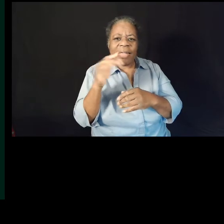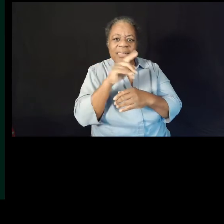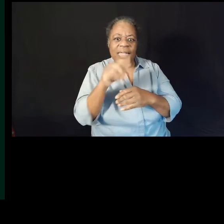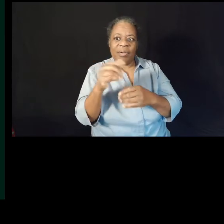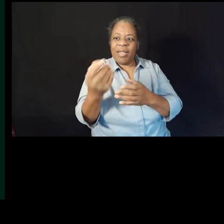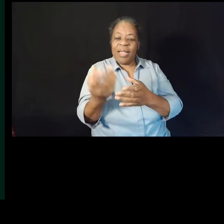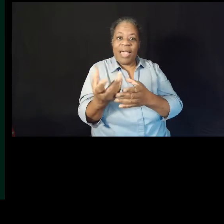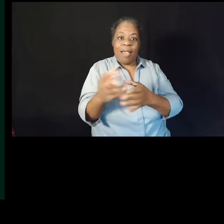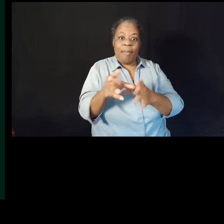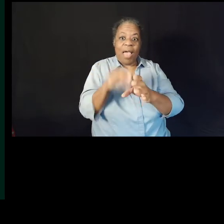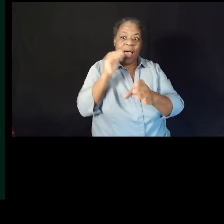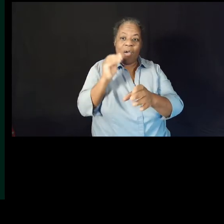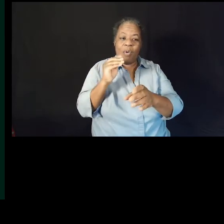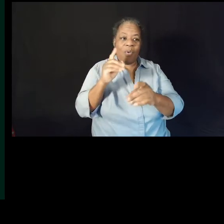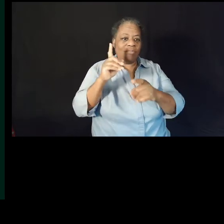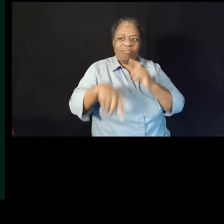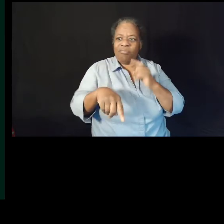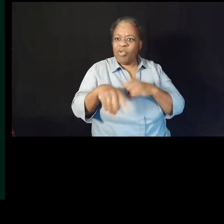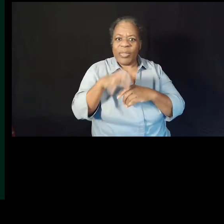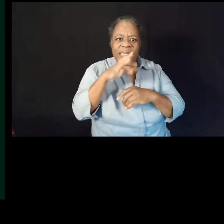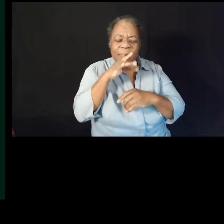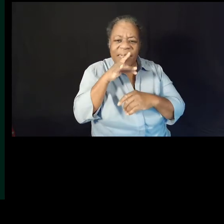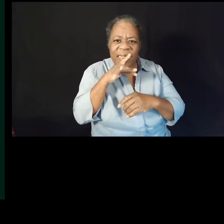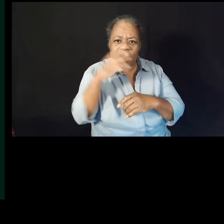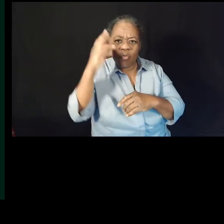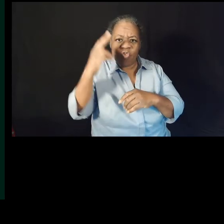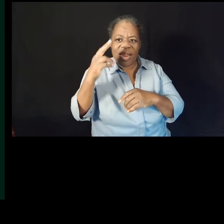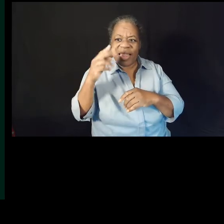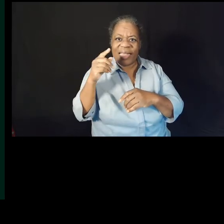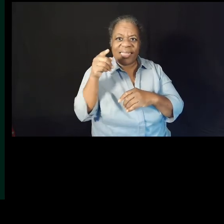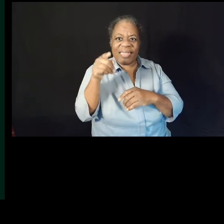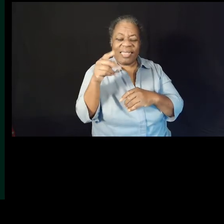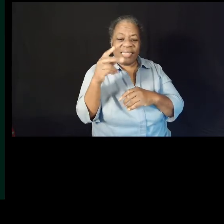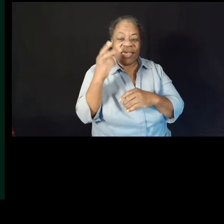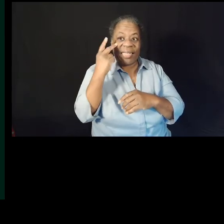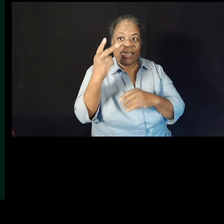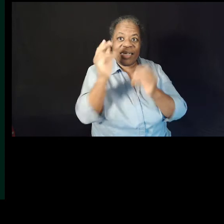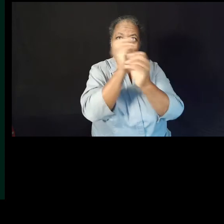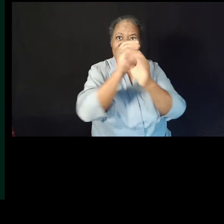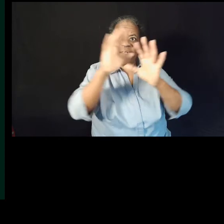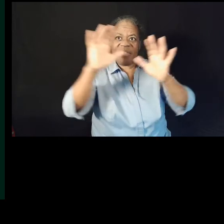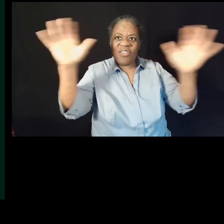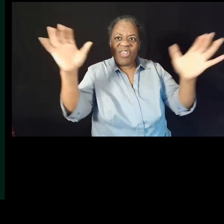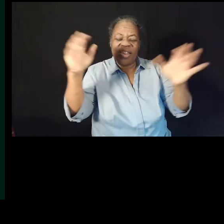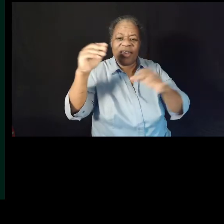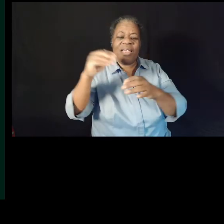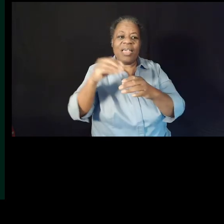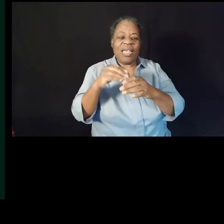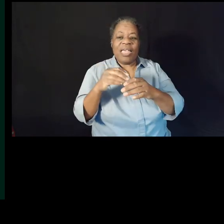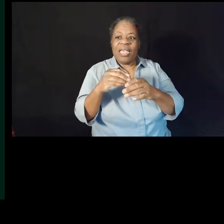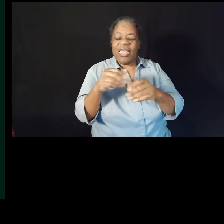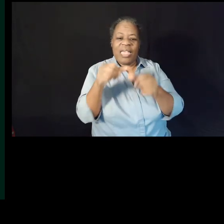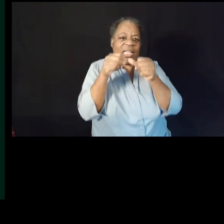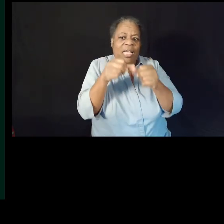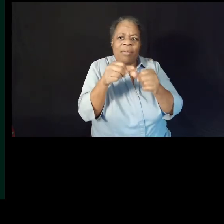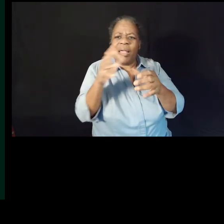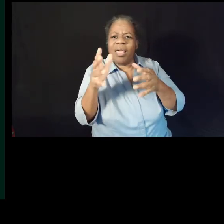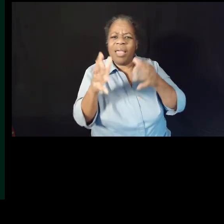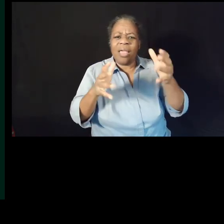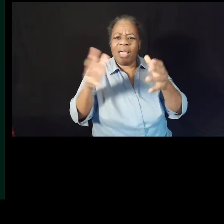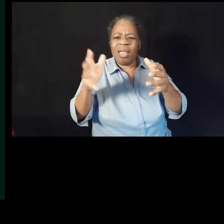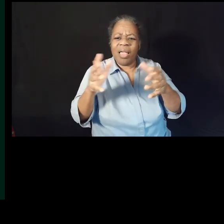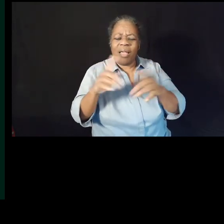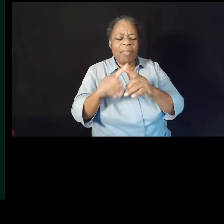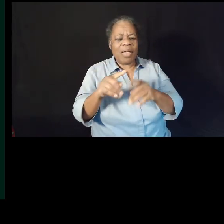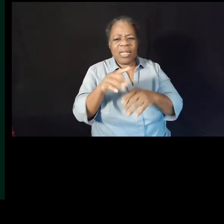them, and they realized he had seen a vision in the temple, for he kept making signs to them, but remained unable